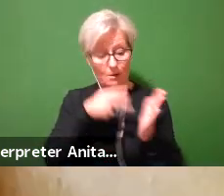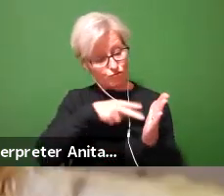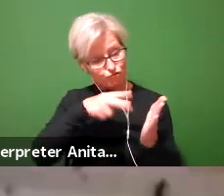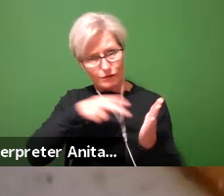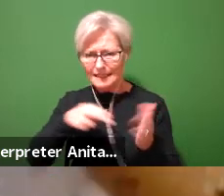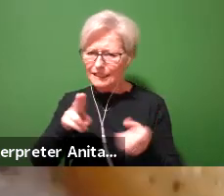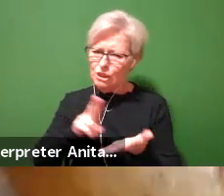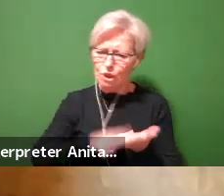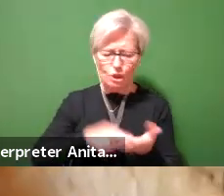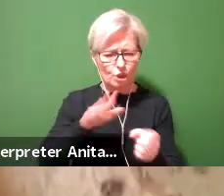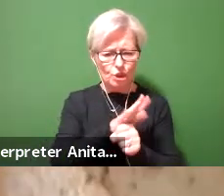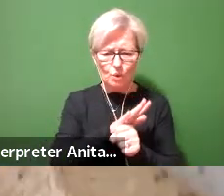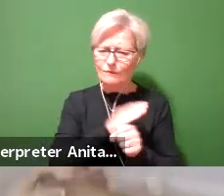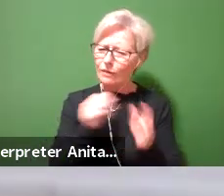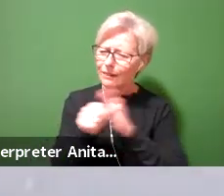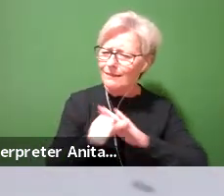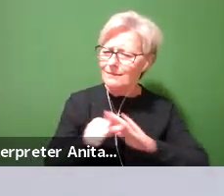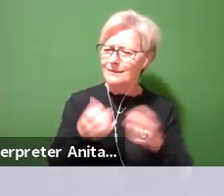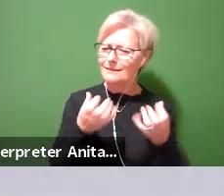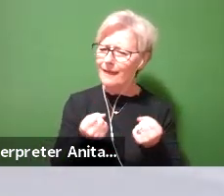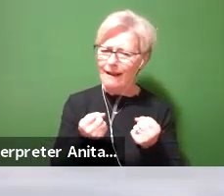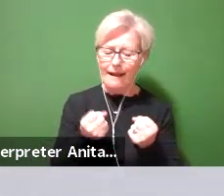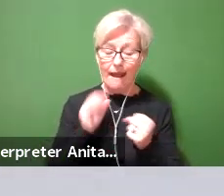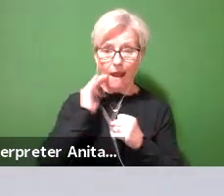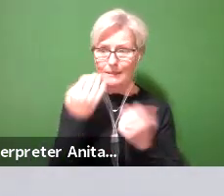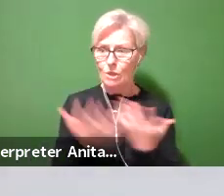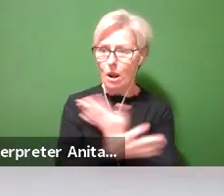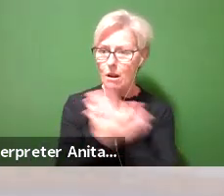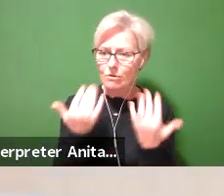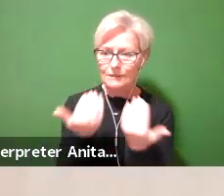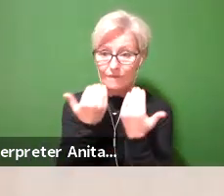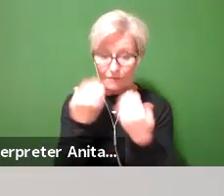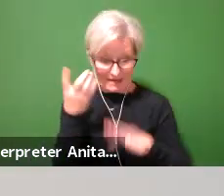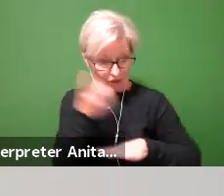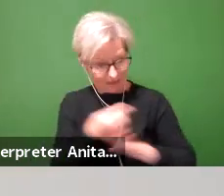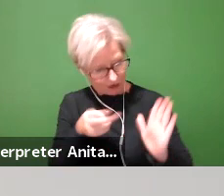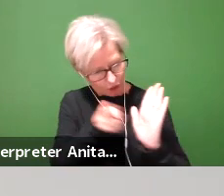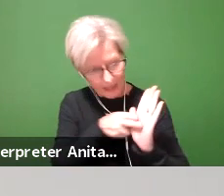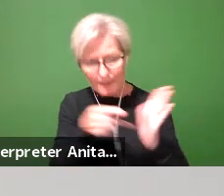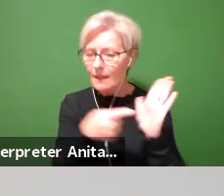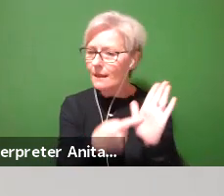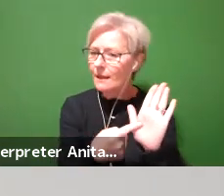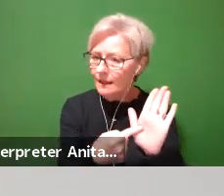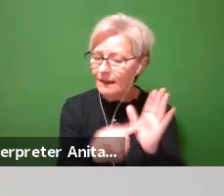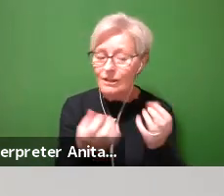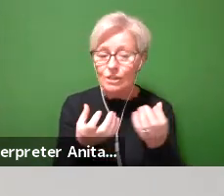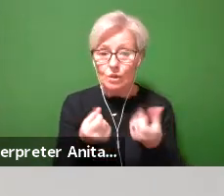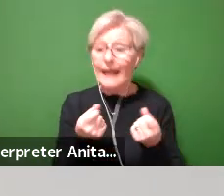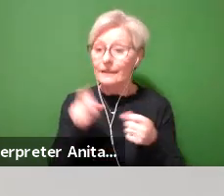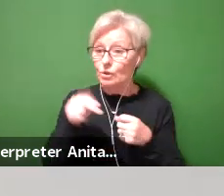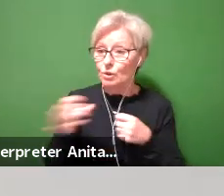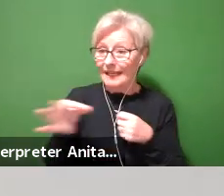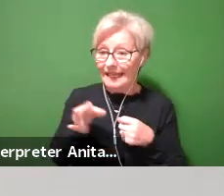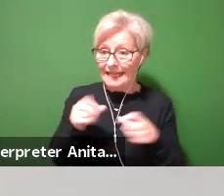and there is a lot of information on the food label. The Irish Heart Foundation has a really helpful label reading card for your wallet, and